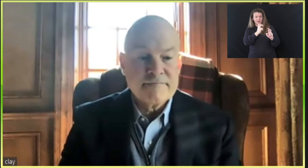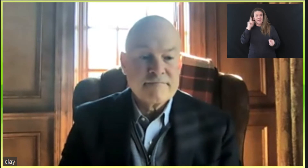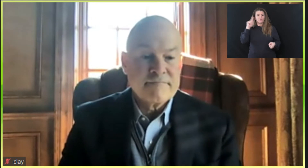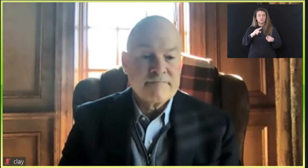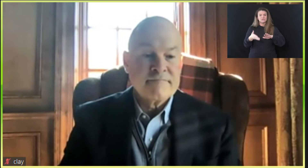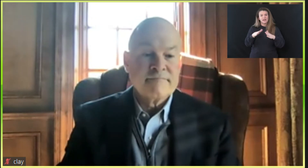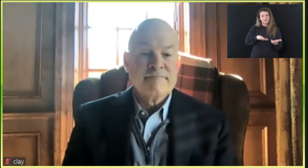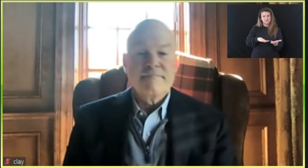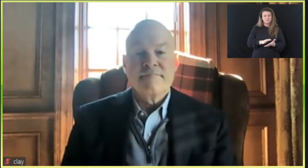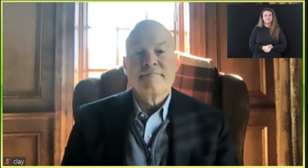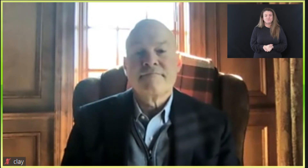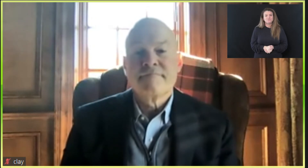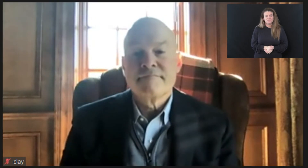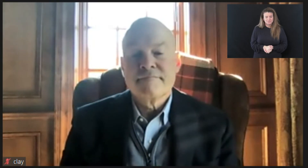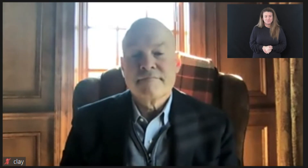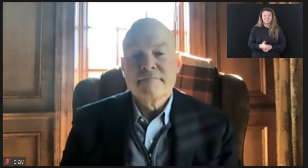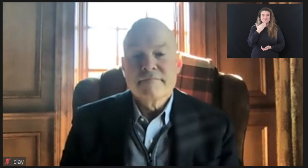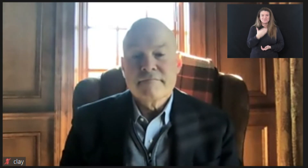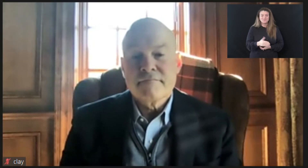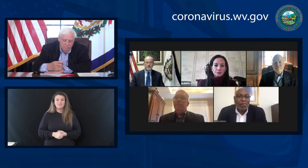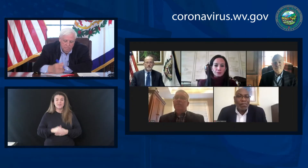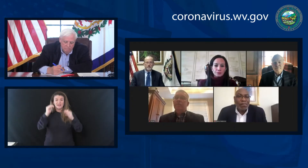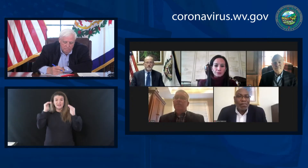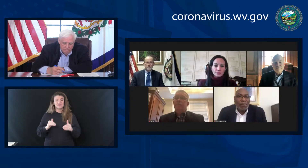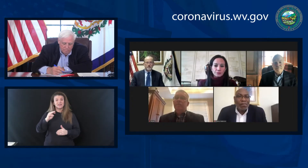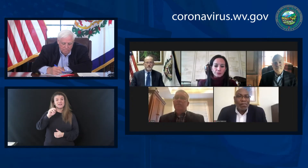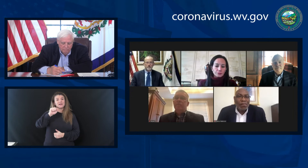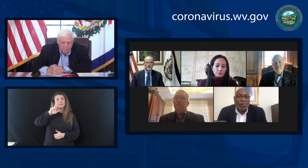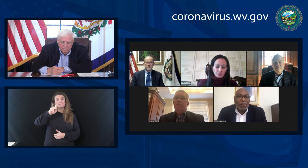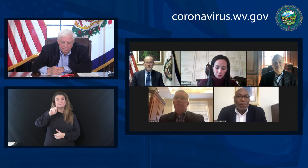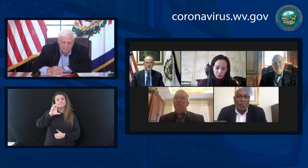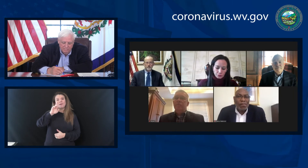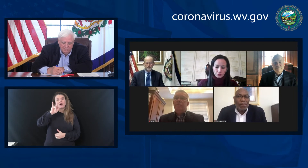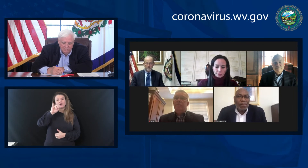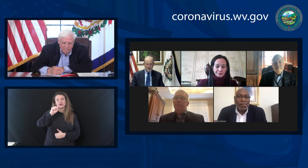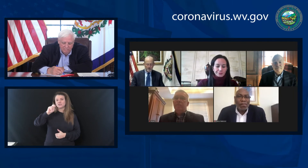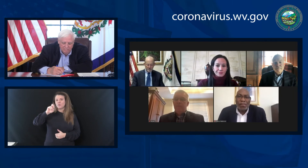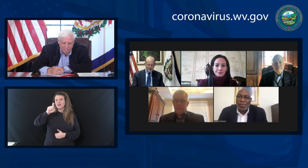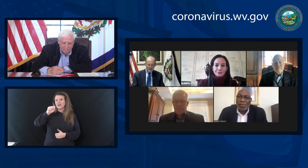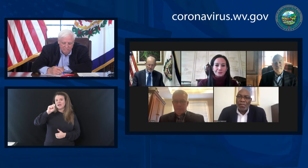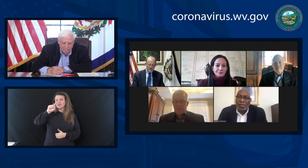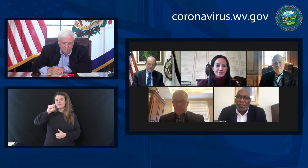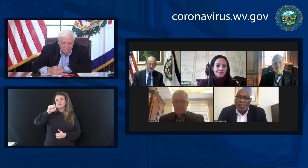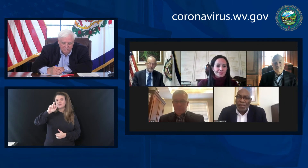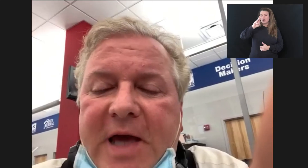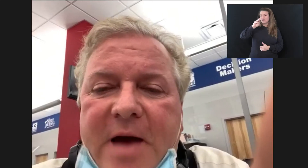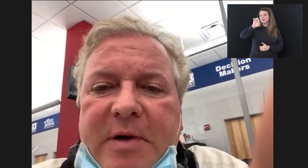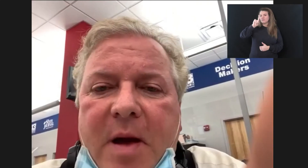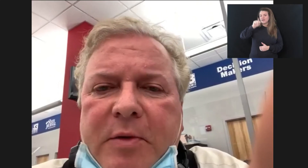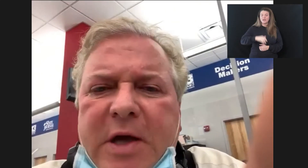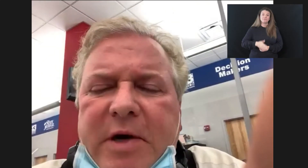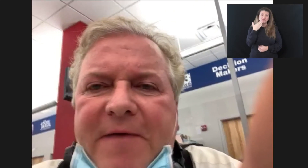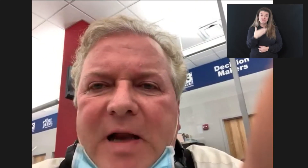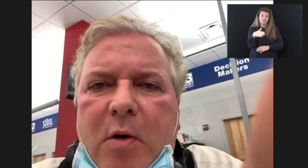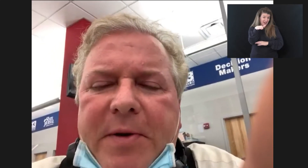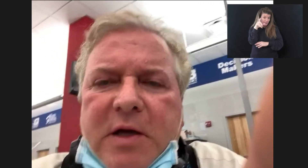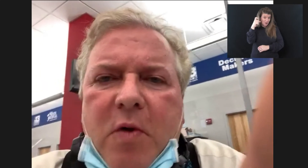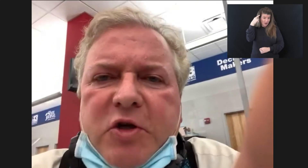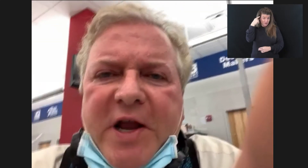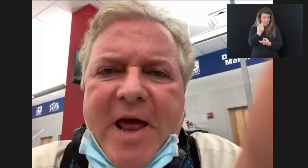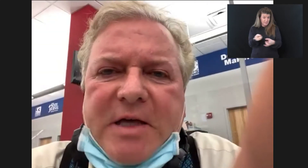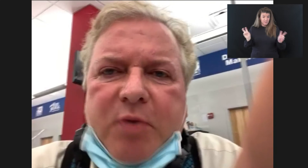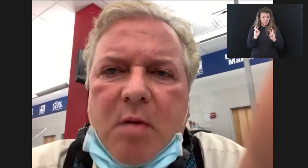All right, thank you, David. Next, we'll go to Mark Curtis with Nexstar Media. Good afternoon, Governor and Cabinet members. I want to follow up